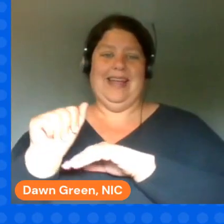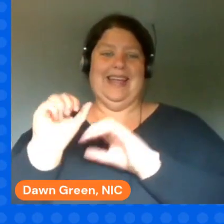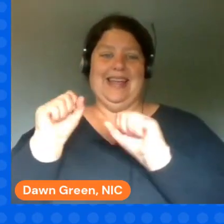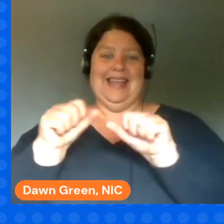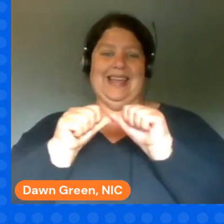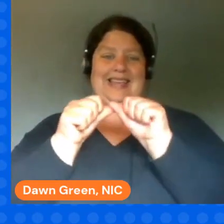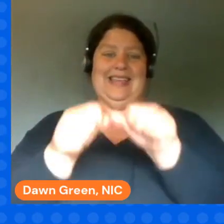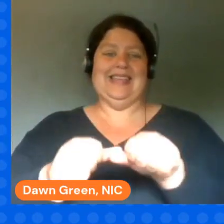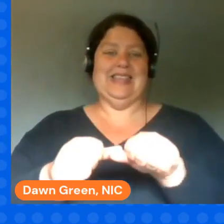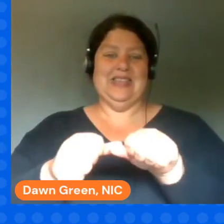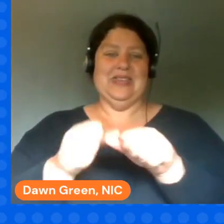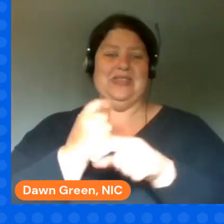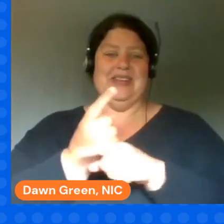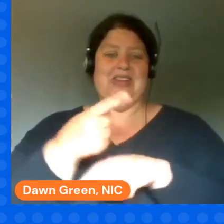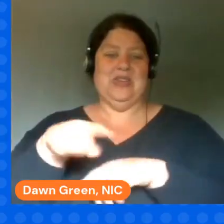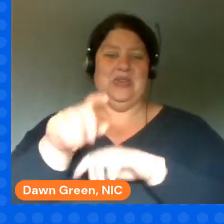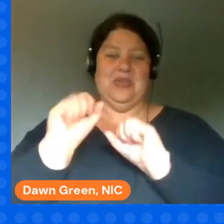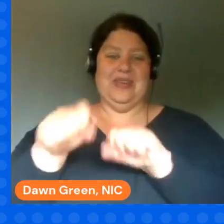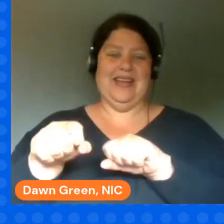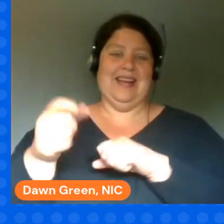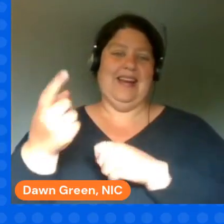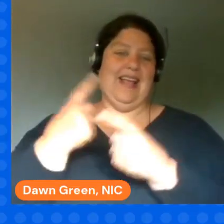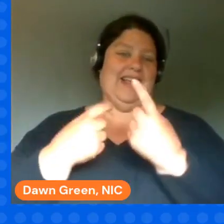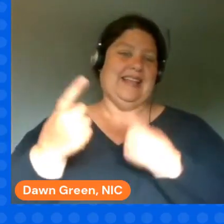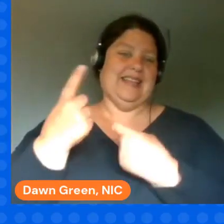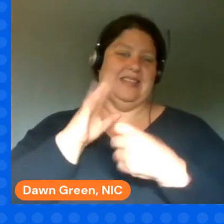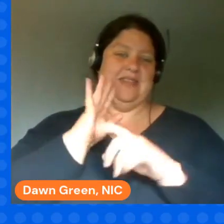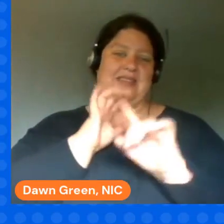right, where you can make questions. We're going to answer that.